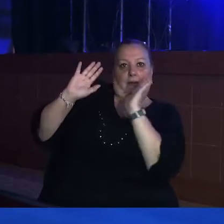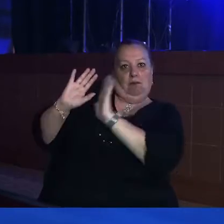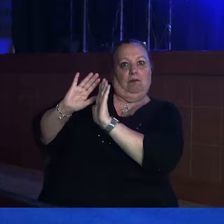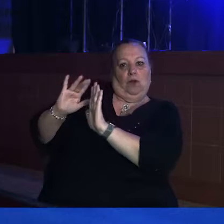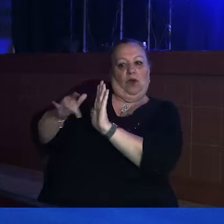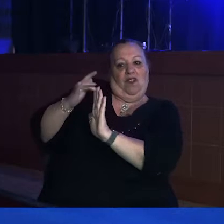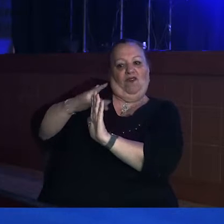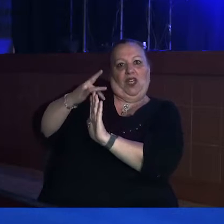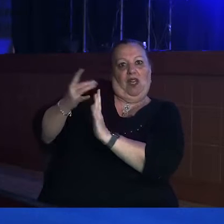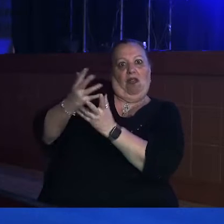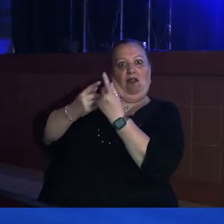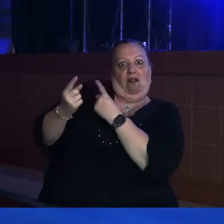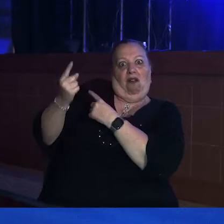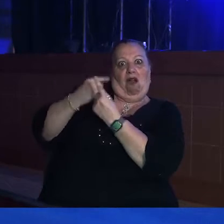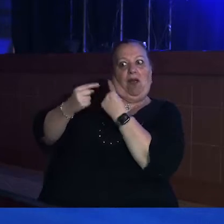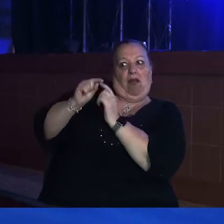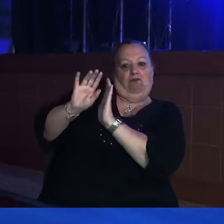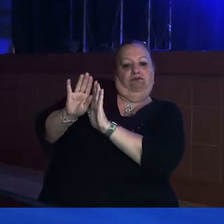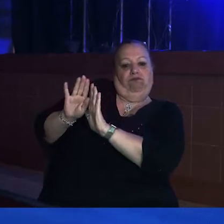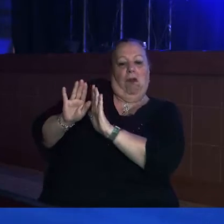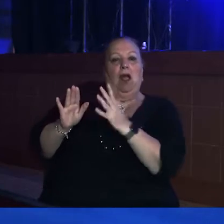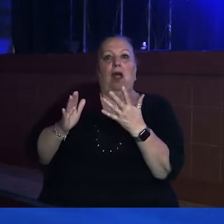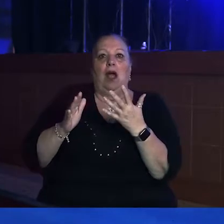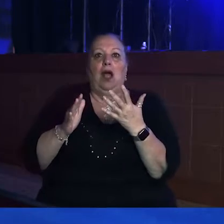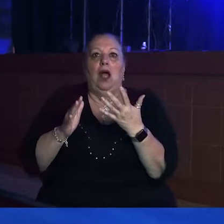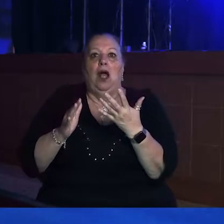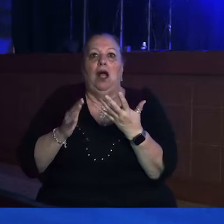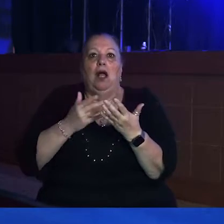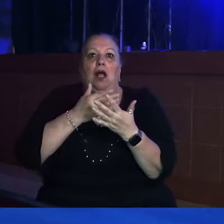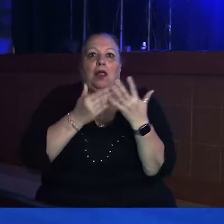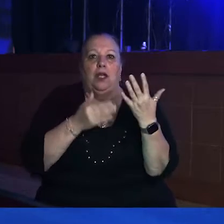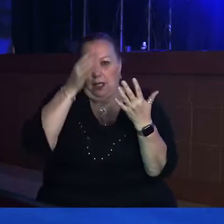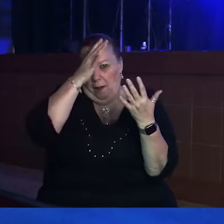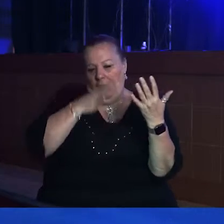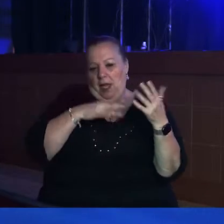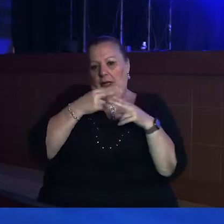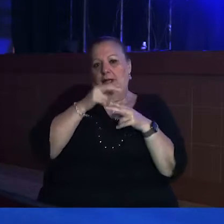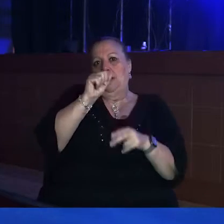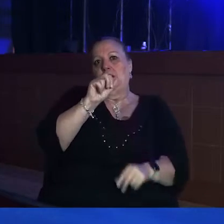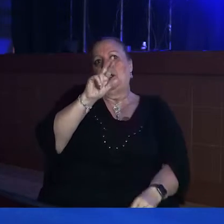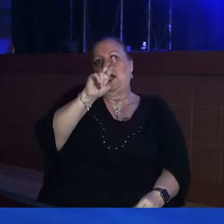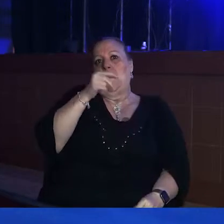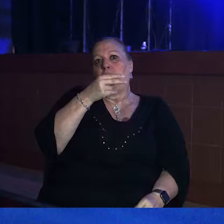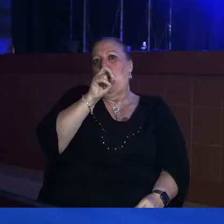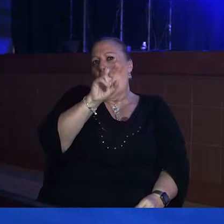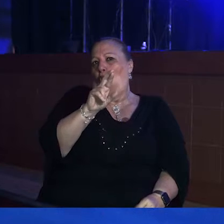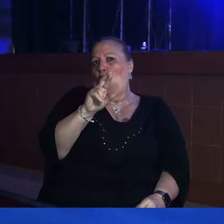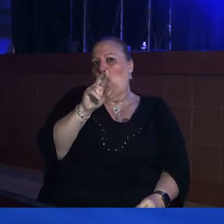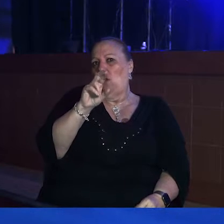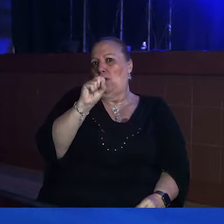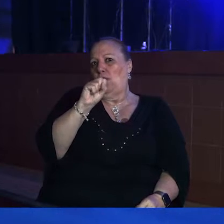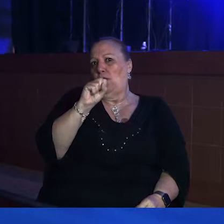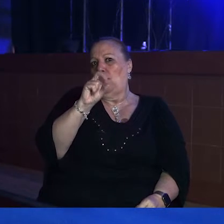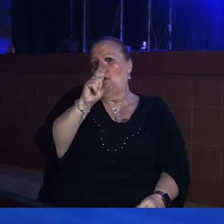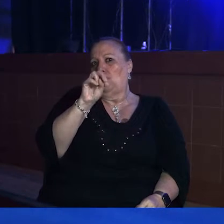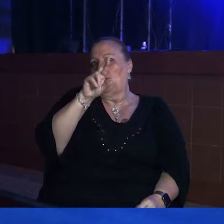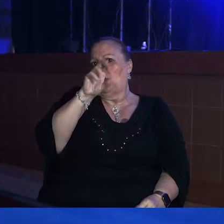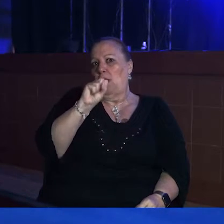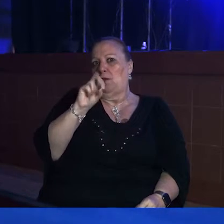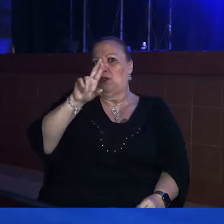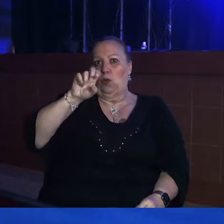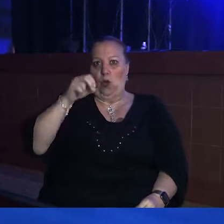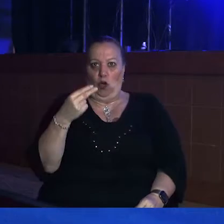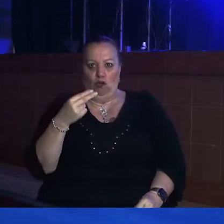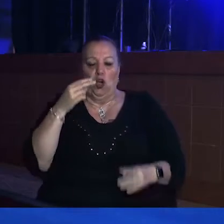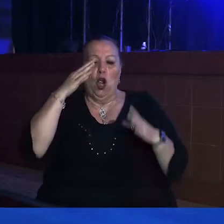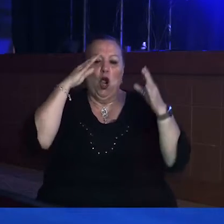coming our way. There's a man by the name of Arthur Summers Roach who said this about worry. Worry is a thin stream of